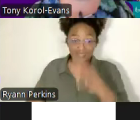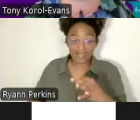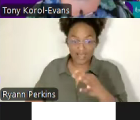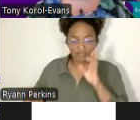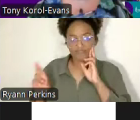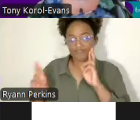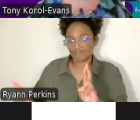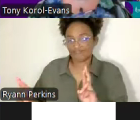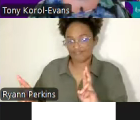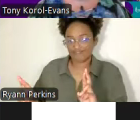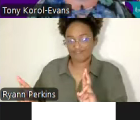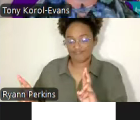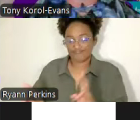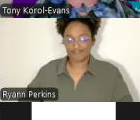All right.